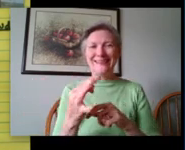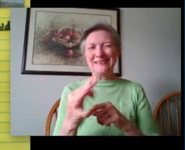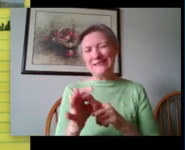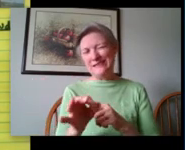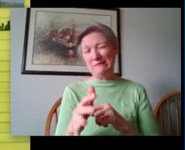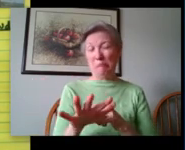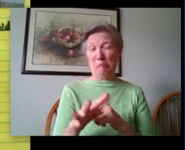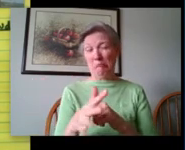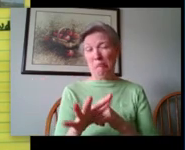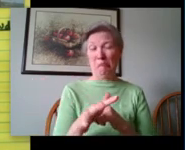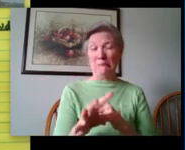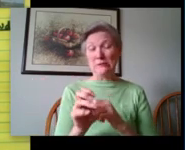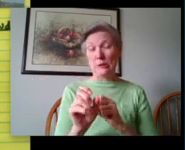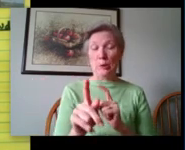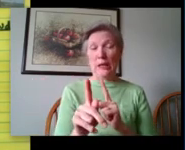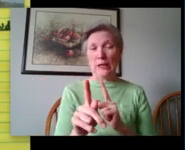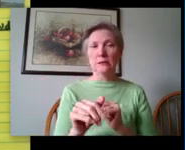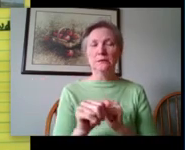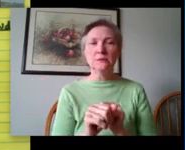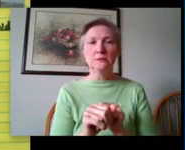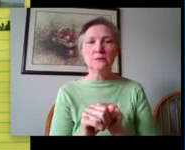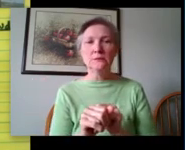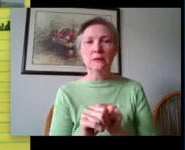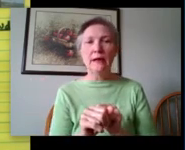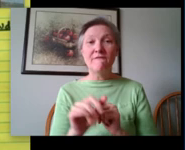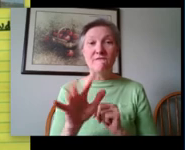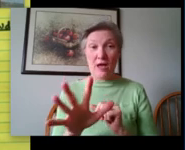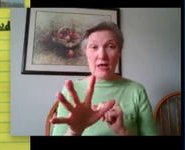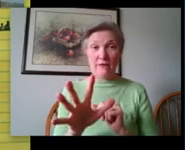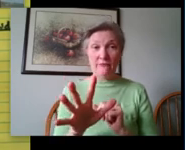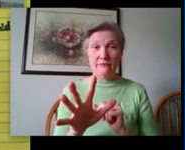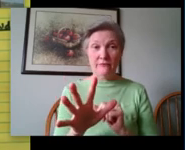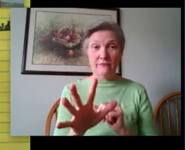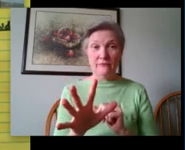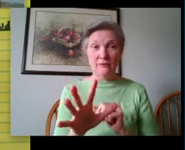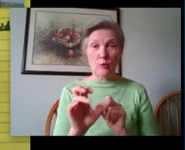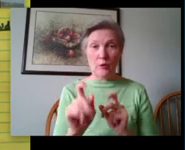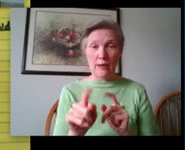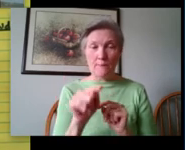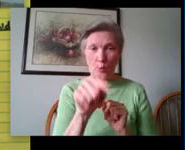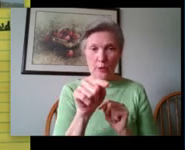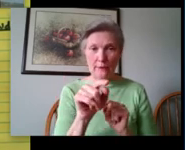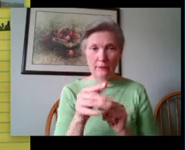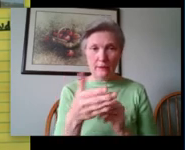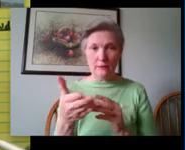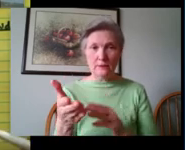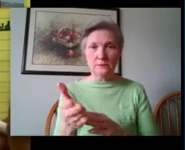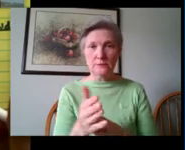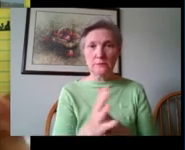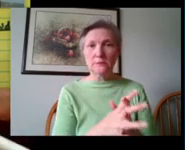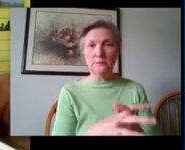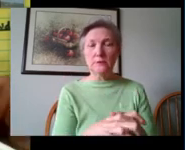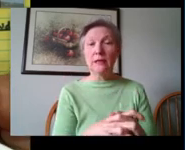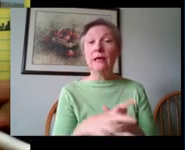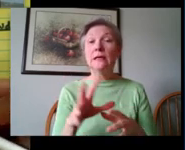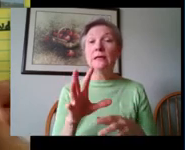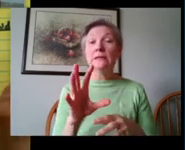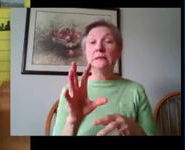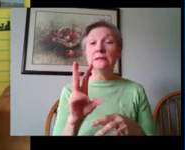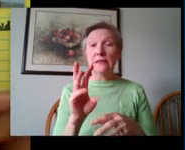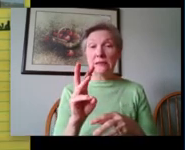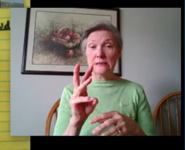that's okay. 19 and 5. There we go. I'll put a point there. 6 back up